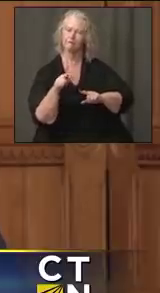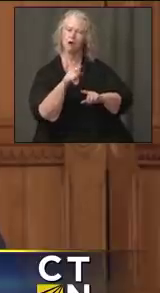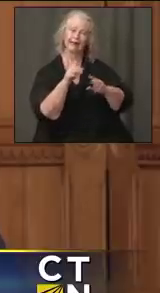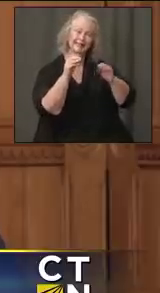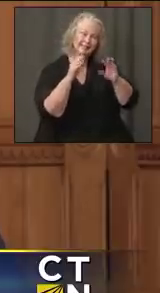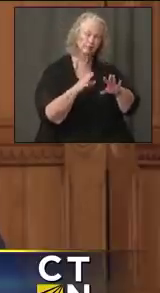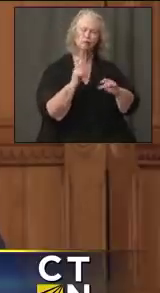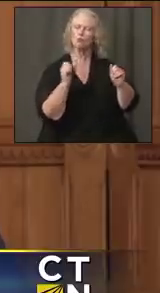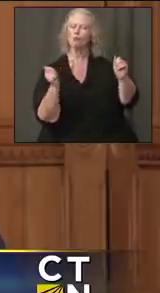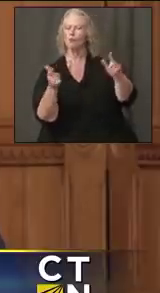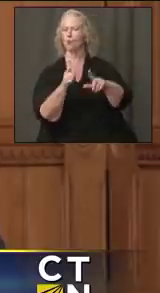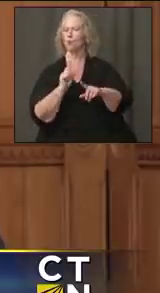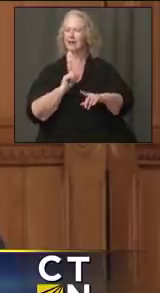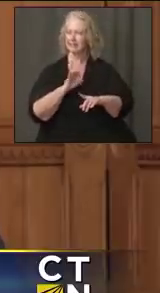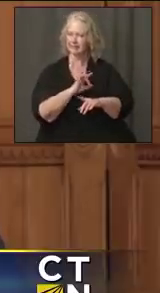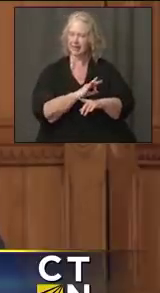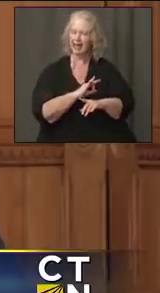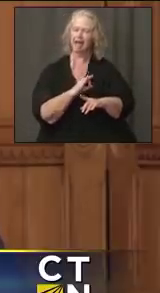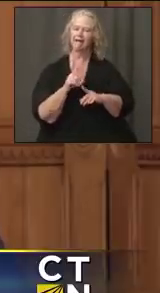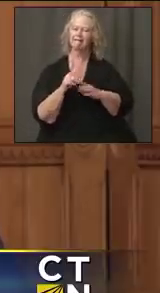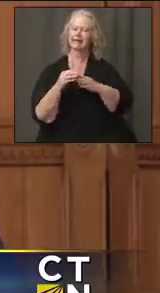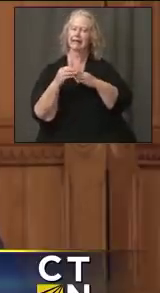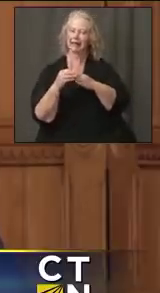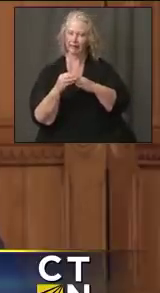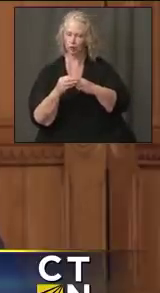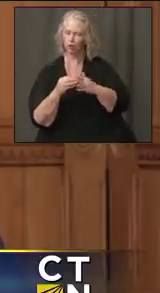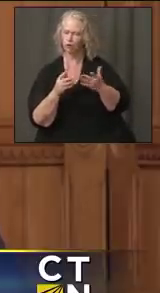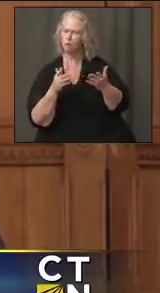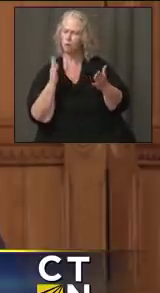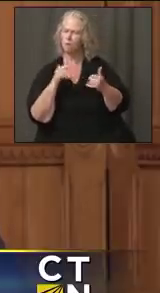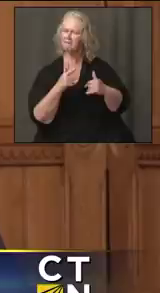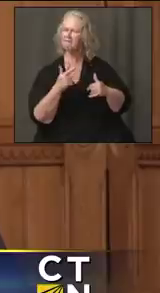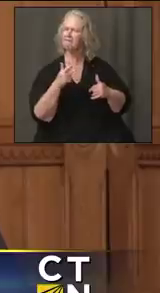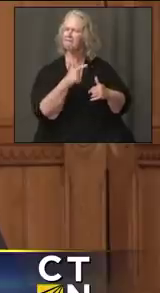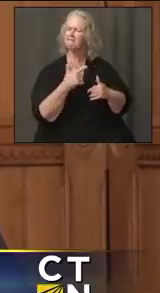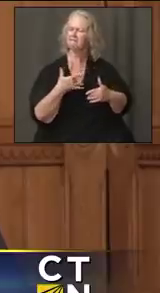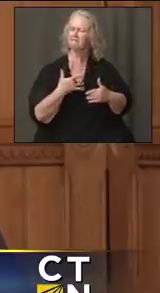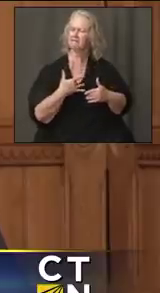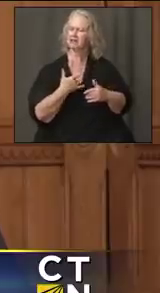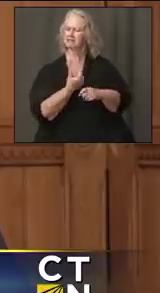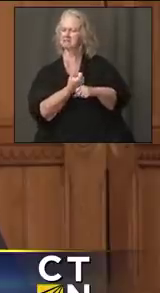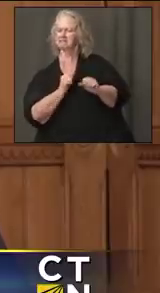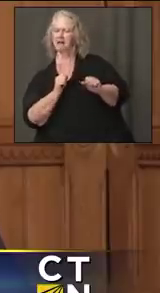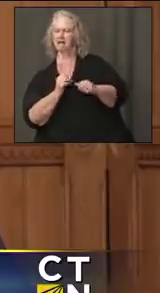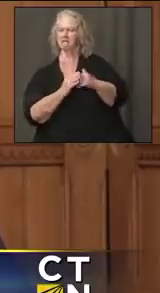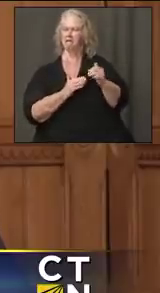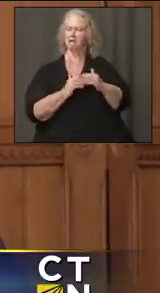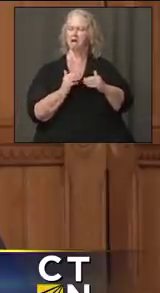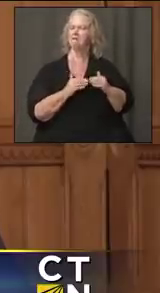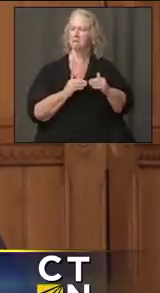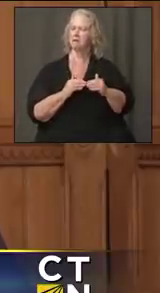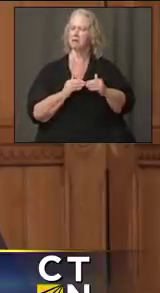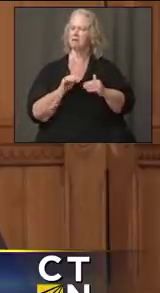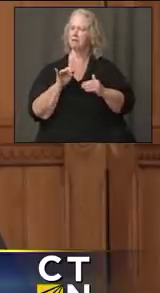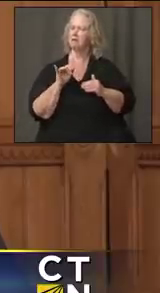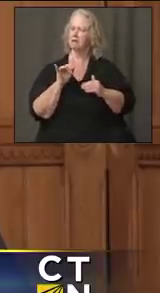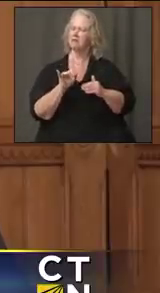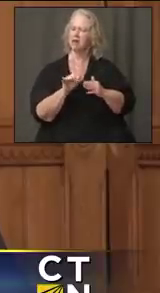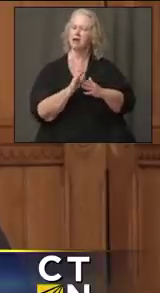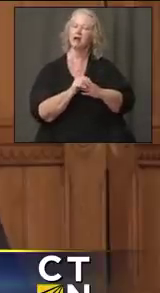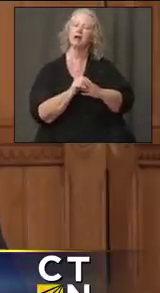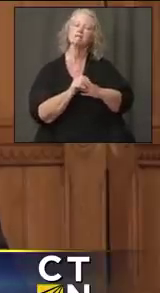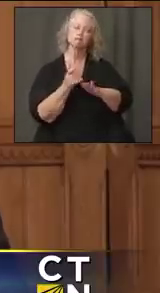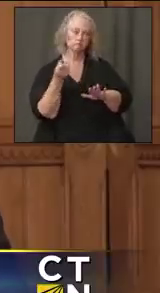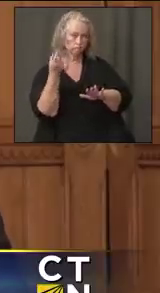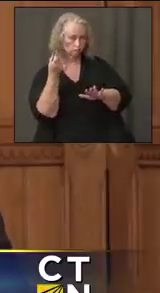paraeducators, for school leaders, so that they should feel comfortable and safe in the learning environment. Keep in